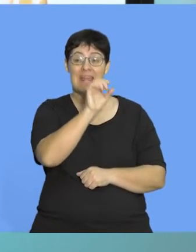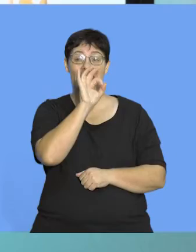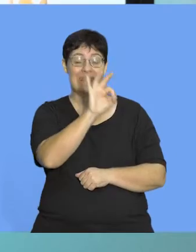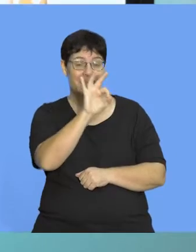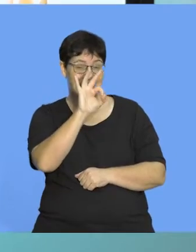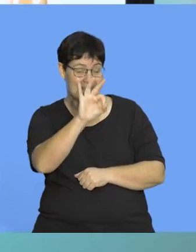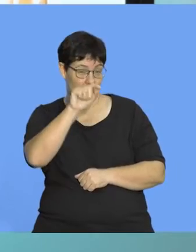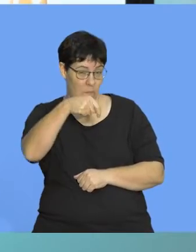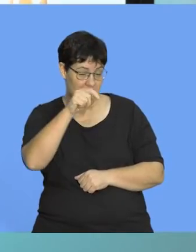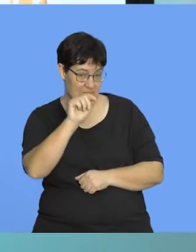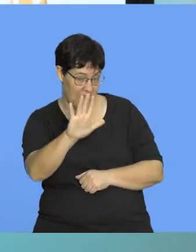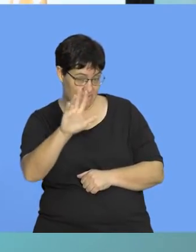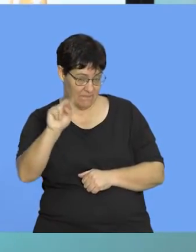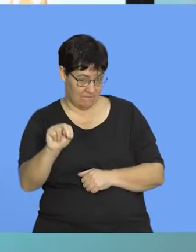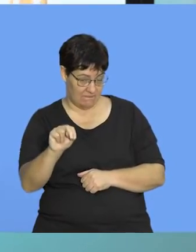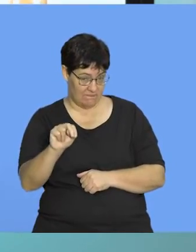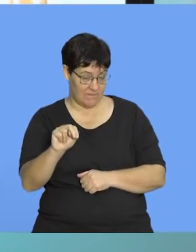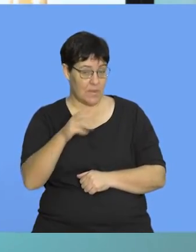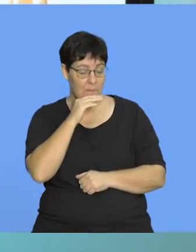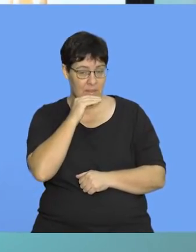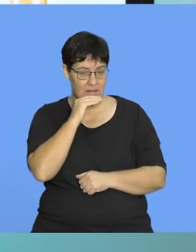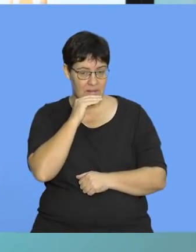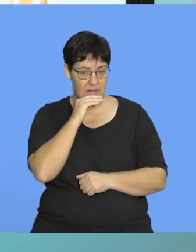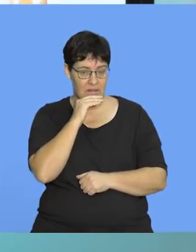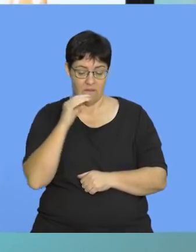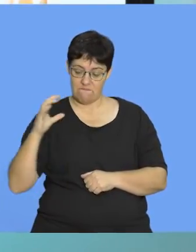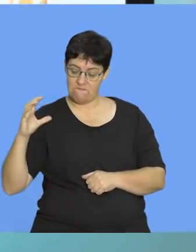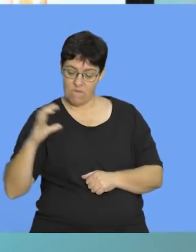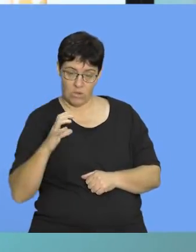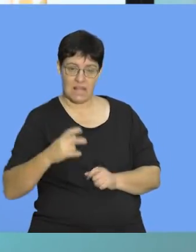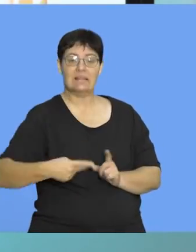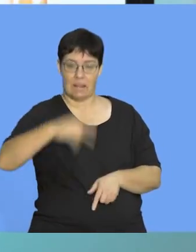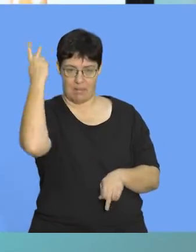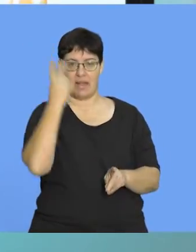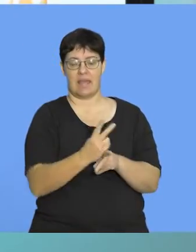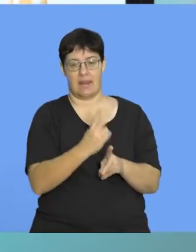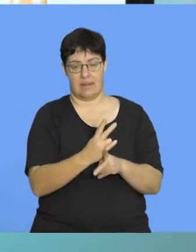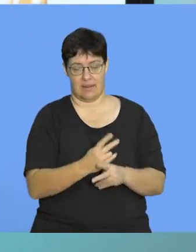133,5. I doubled the force again.